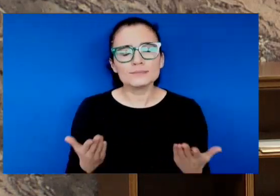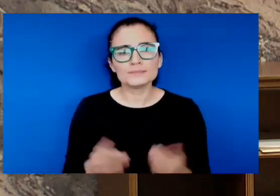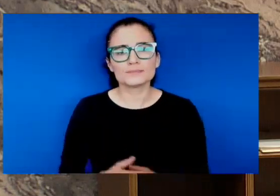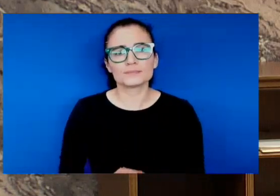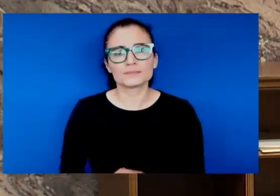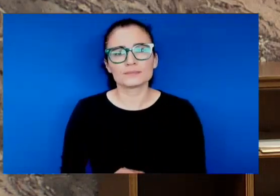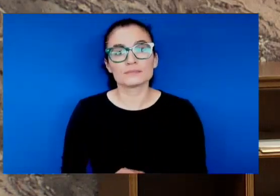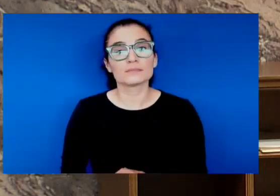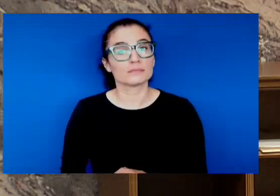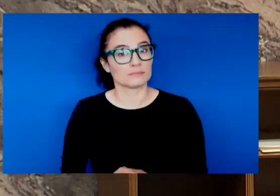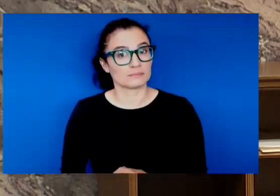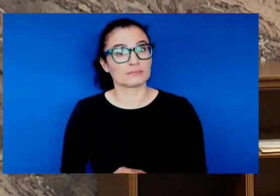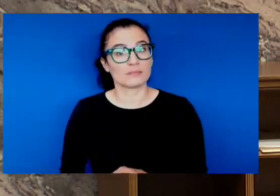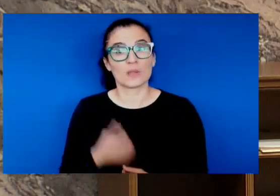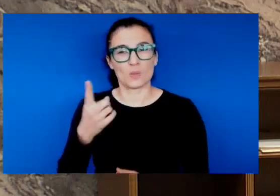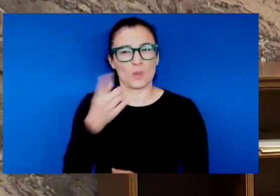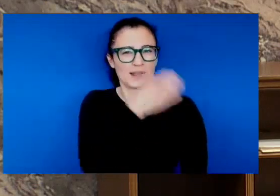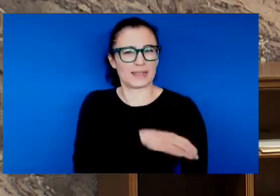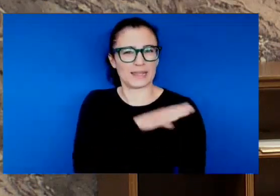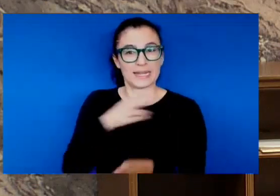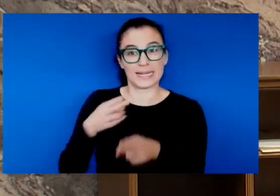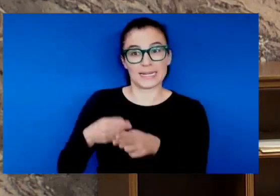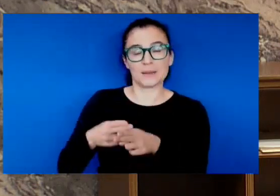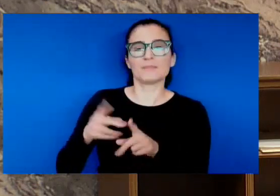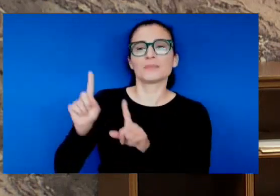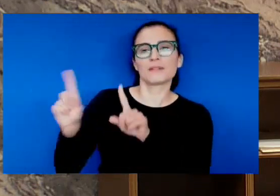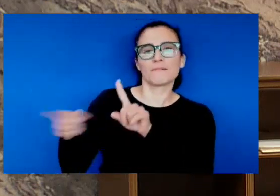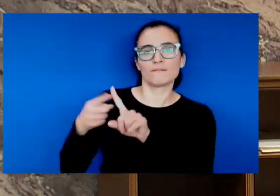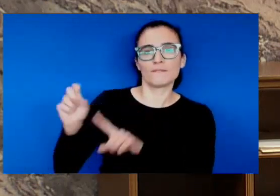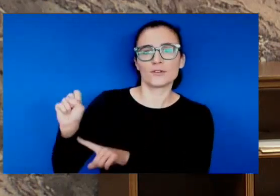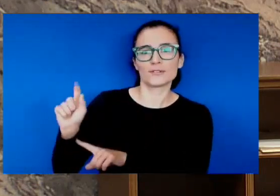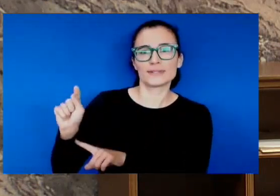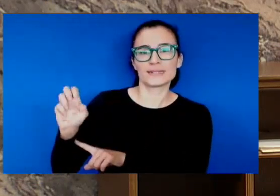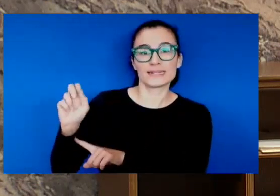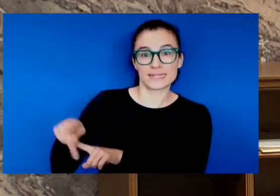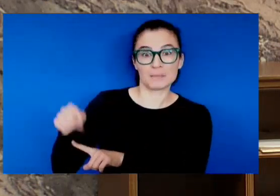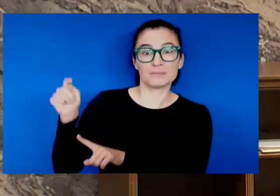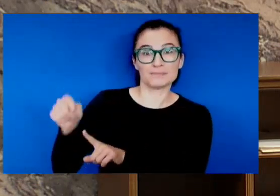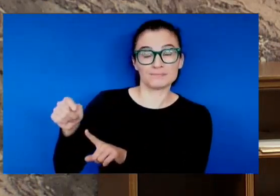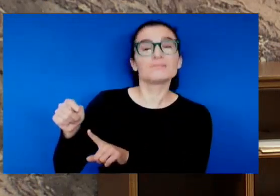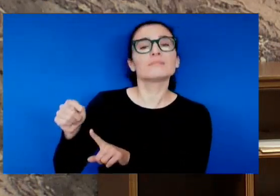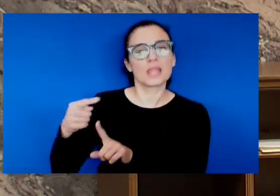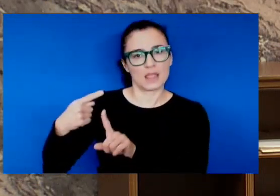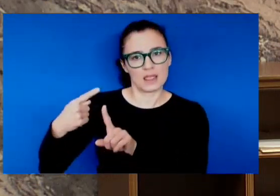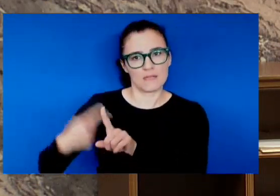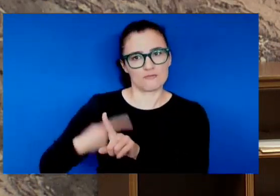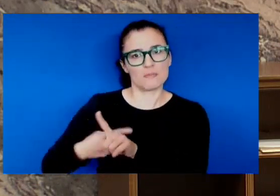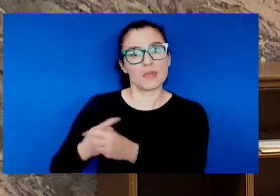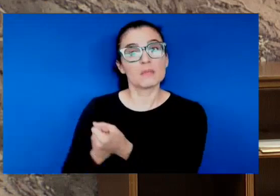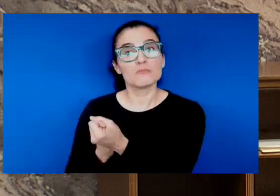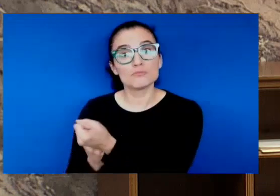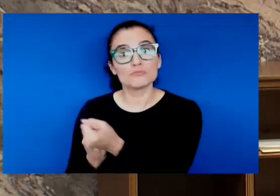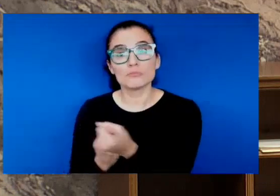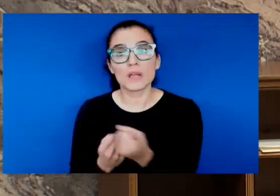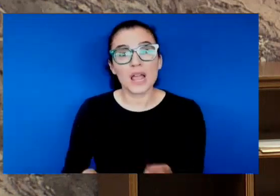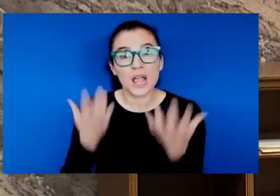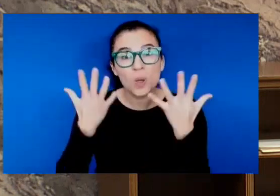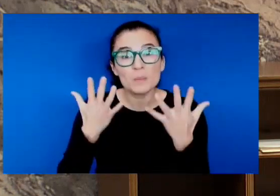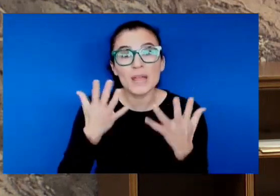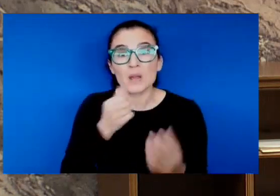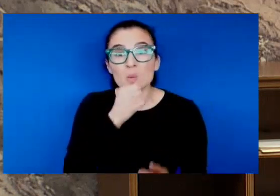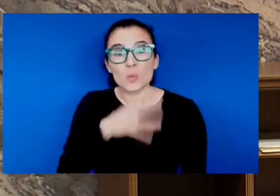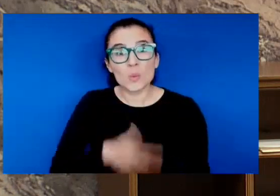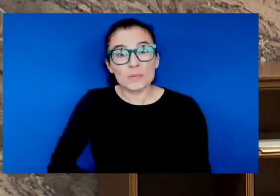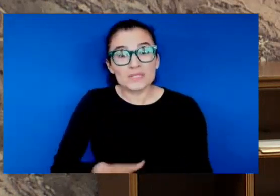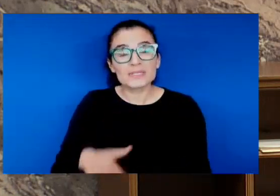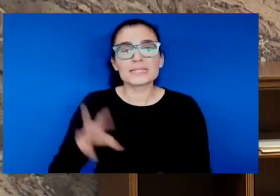over 60 new pregnancies every month, is desperately trying to avoid running out of money since this NDP government has